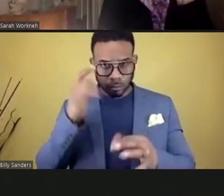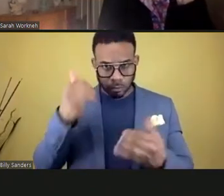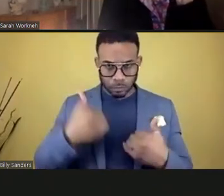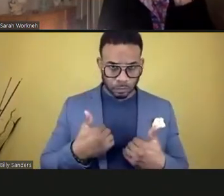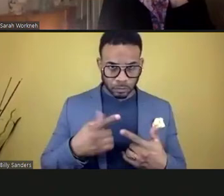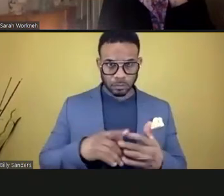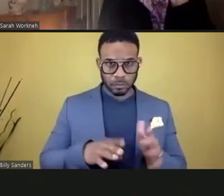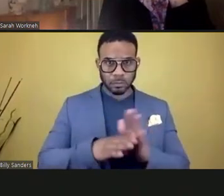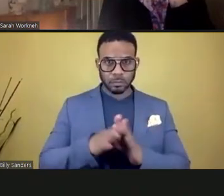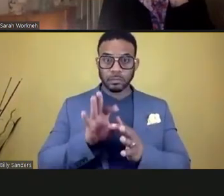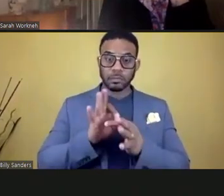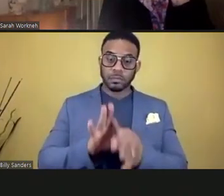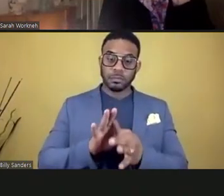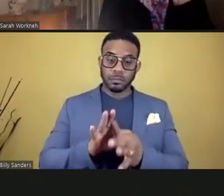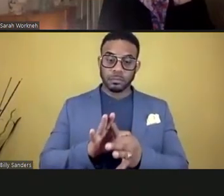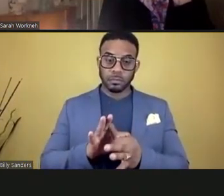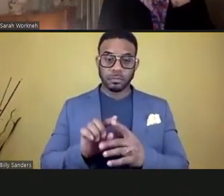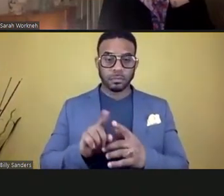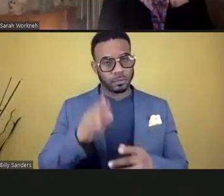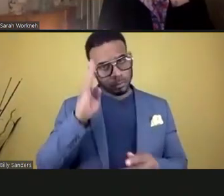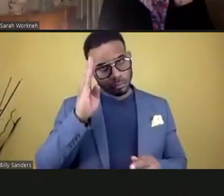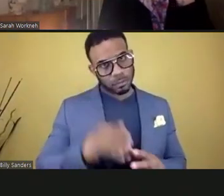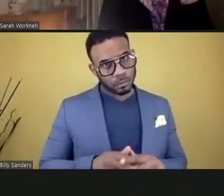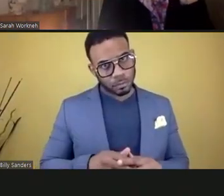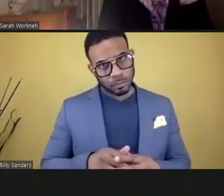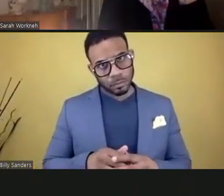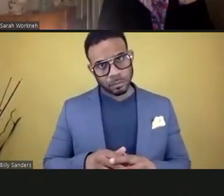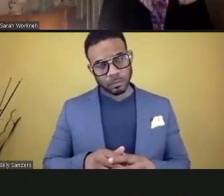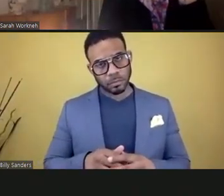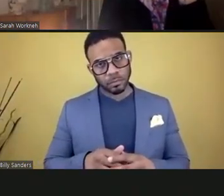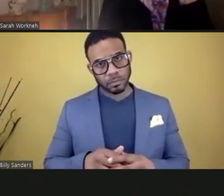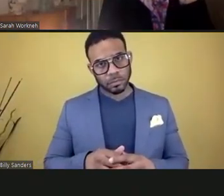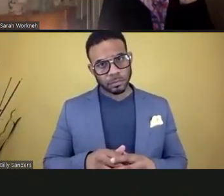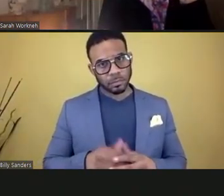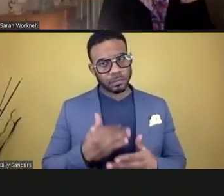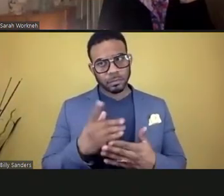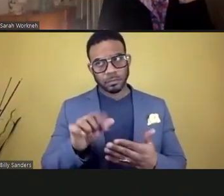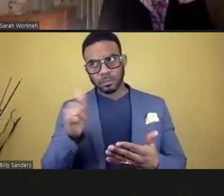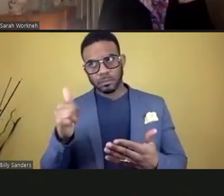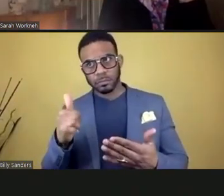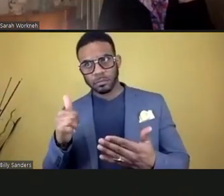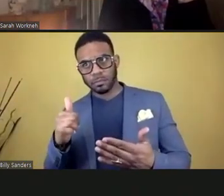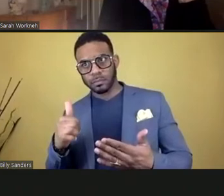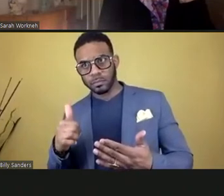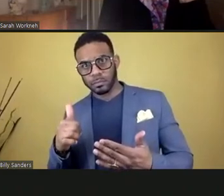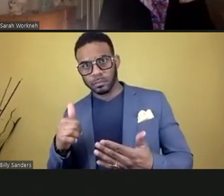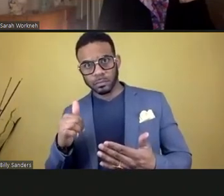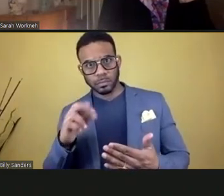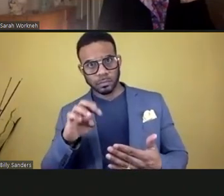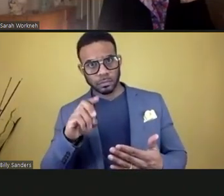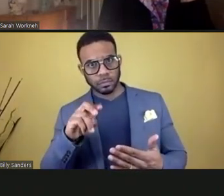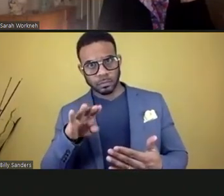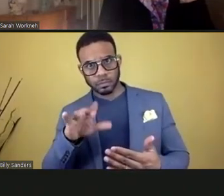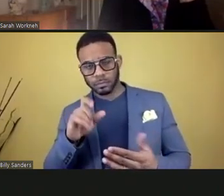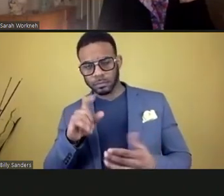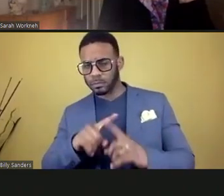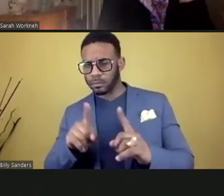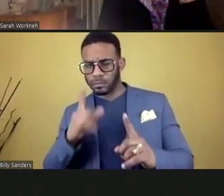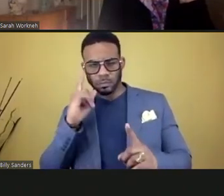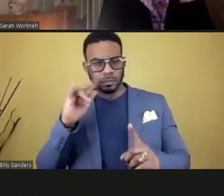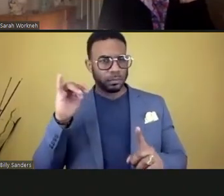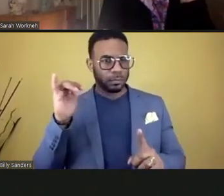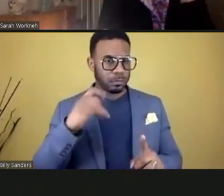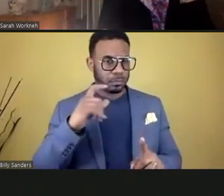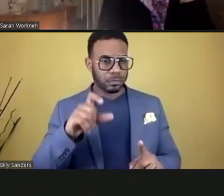to develop a relationship, but you know, someone else's residency, it's different. And I think that we need